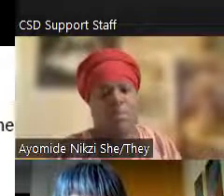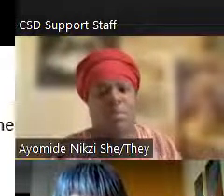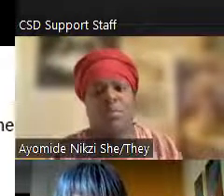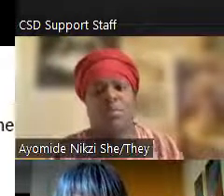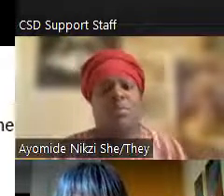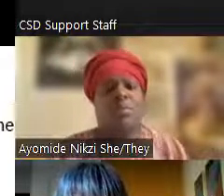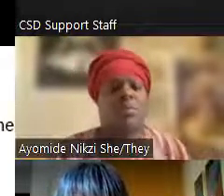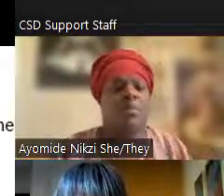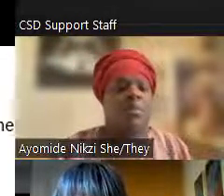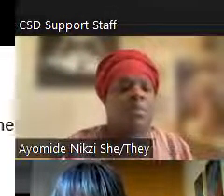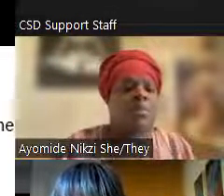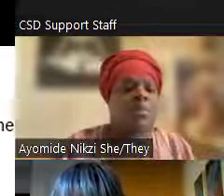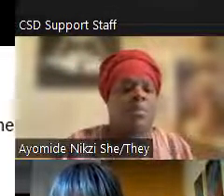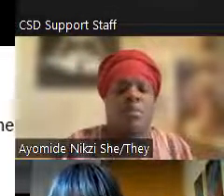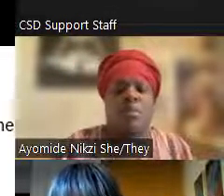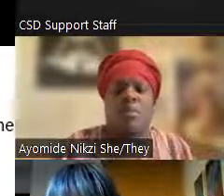by a co-chair or designee.